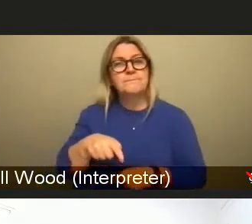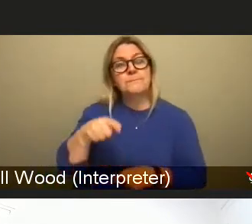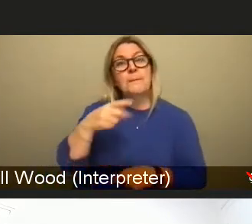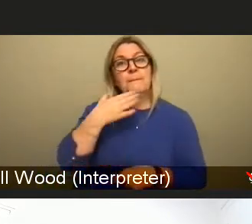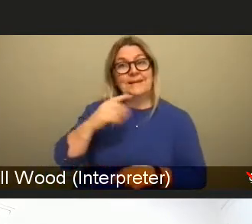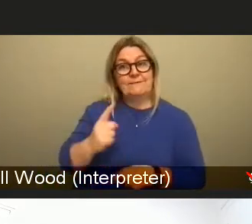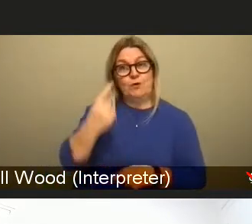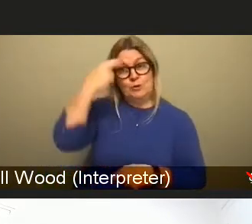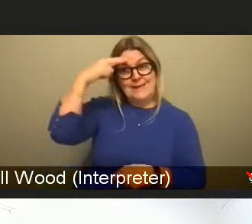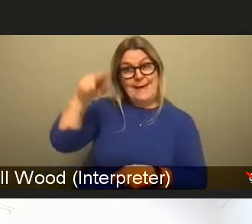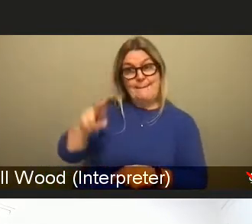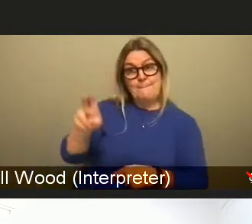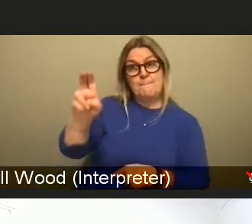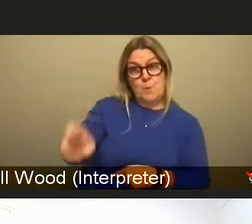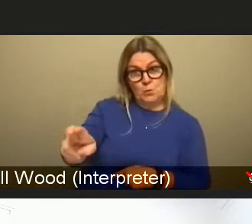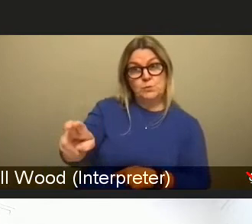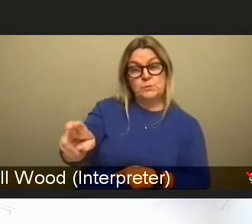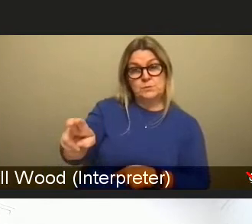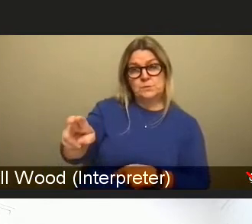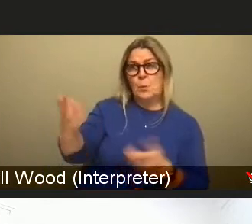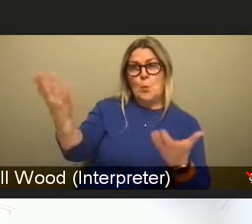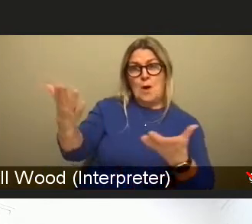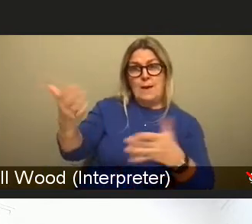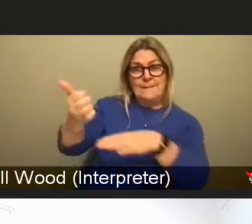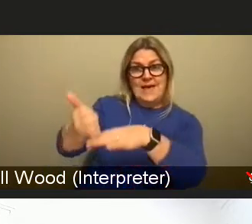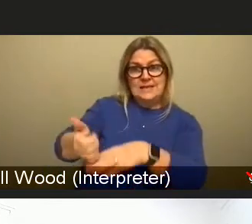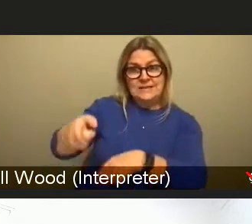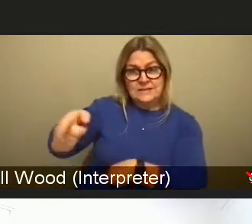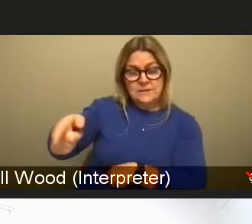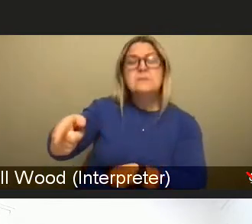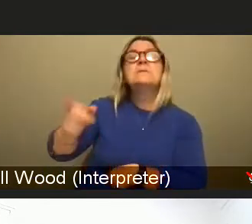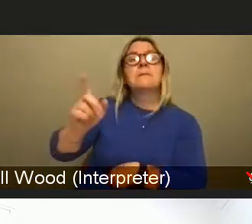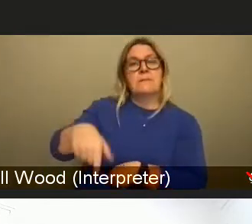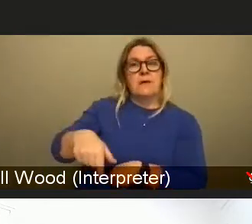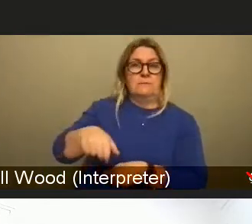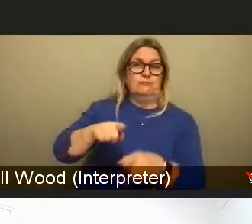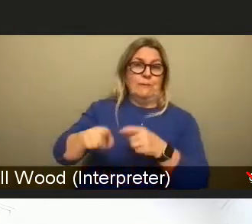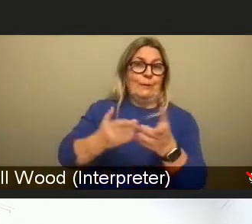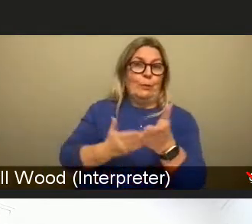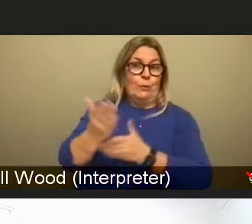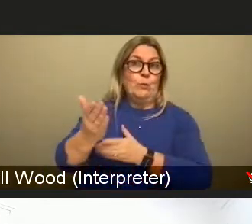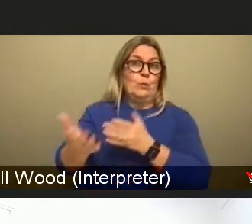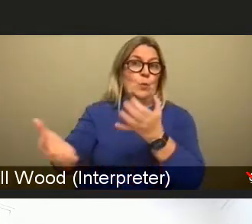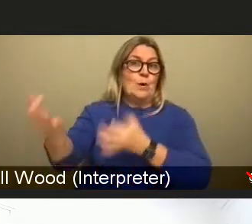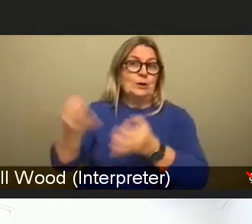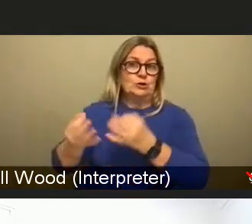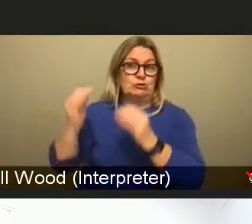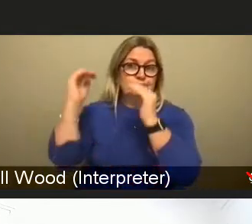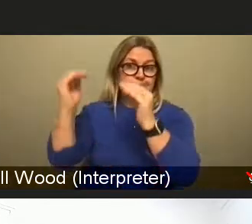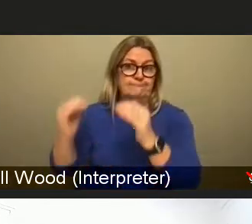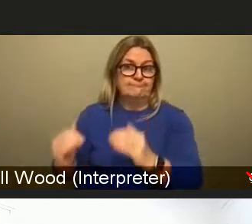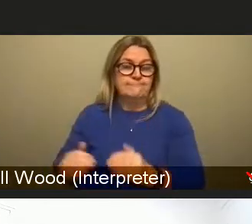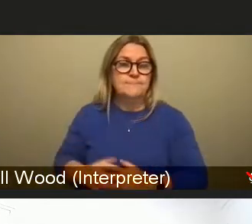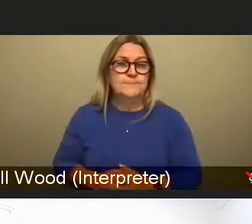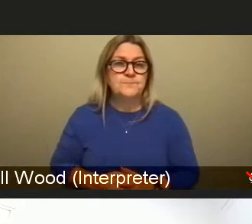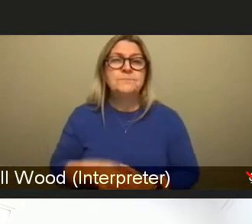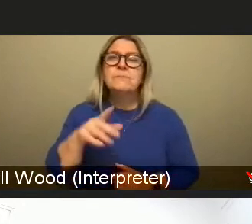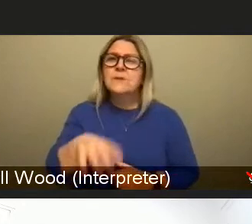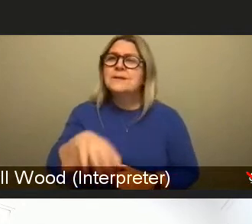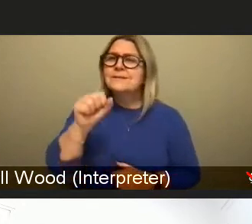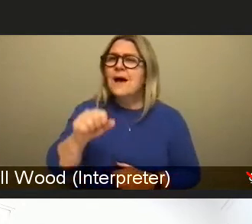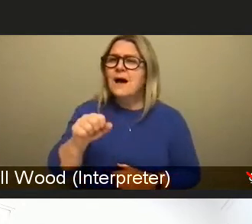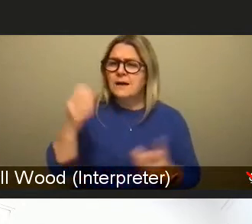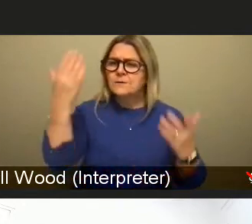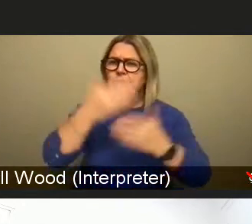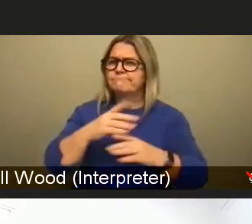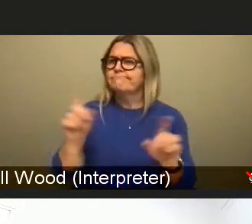and where you are this evening, and we'll get through as many as possible. However, to start this evening, I'd like to begin by asking